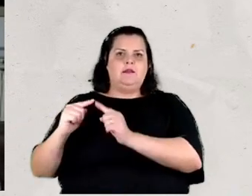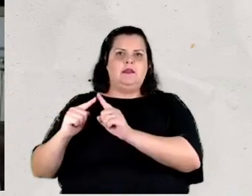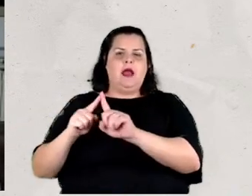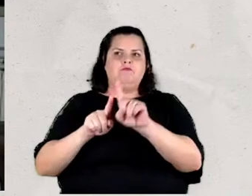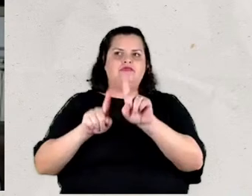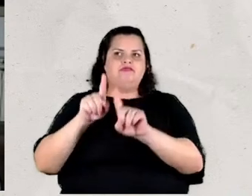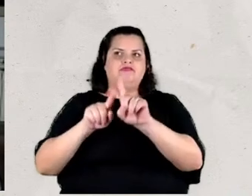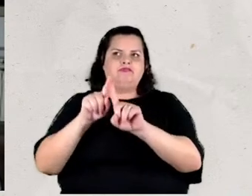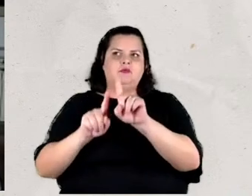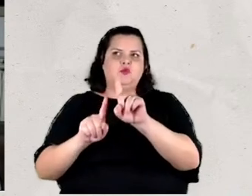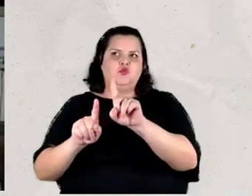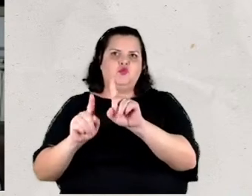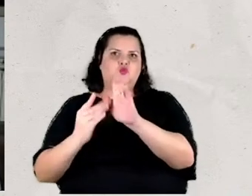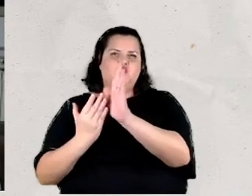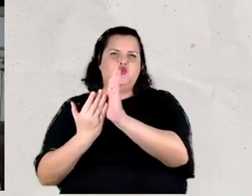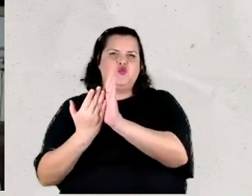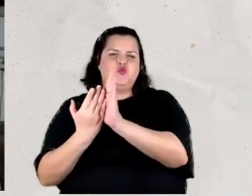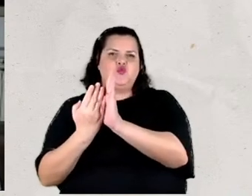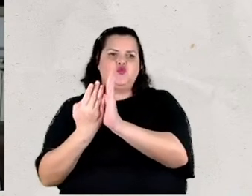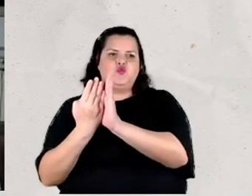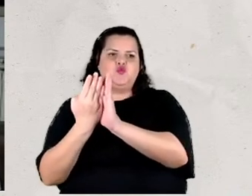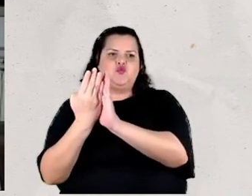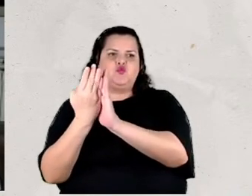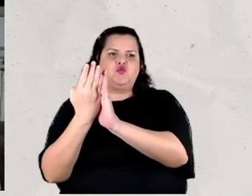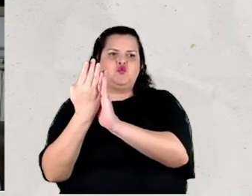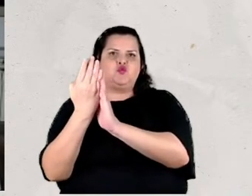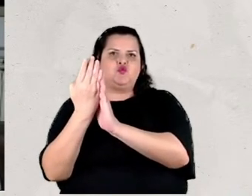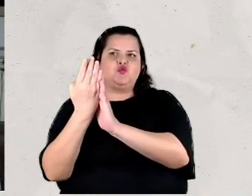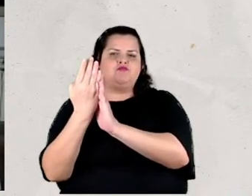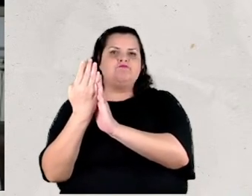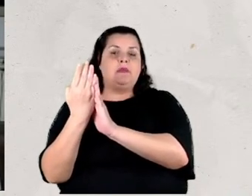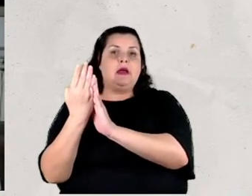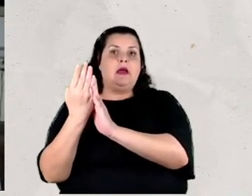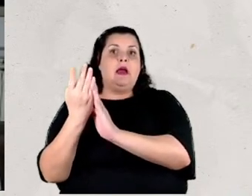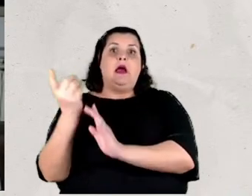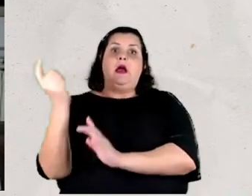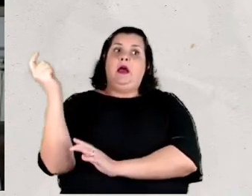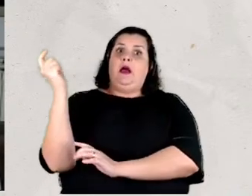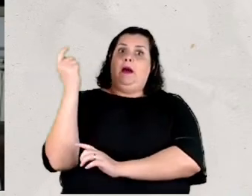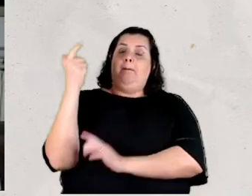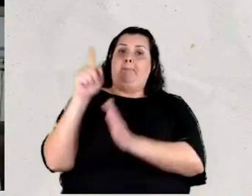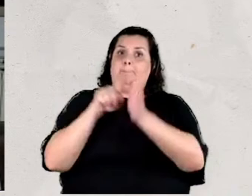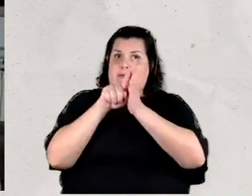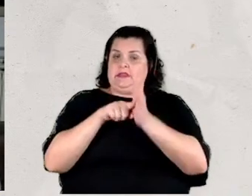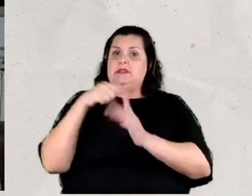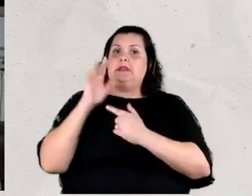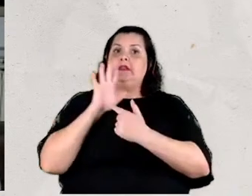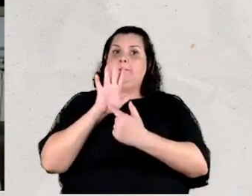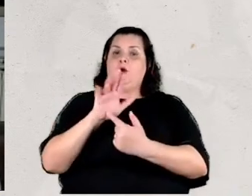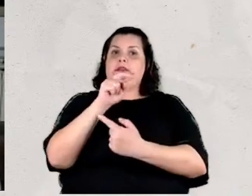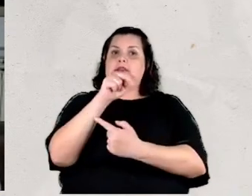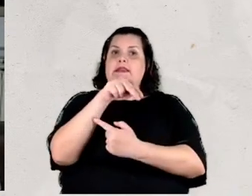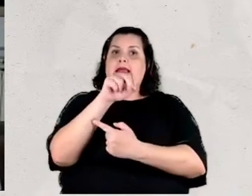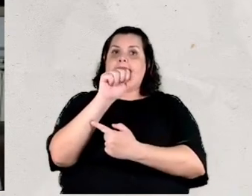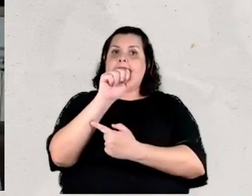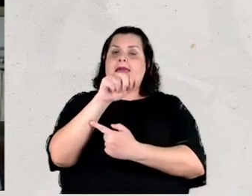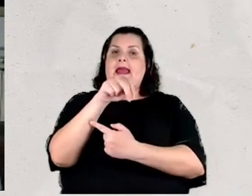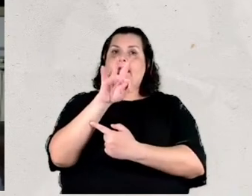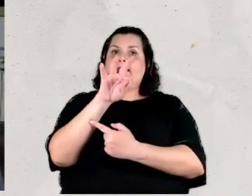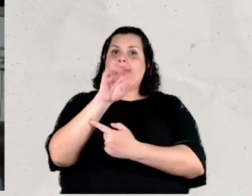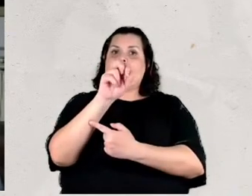him on a personal basis. They ask who is most fit to be prime minister. Now, in a coalition